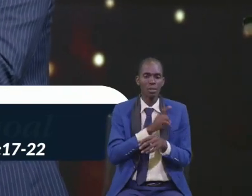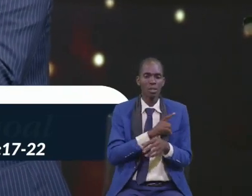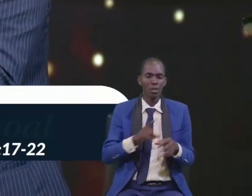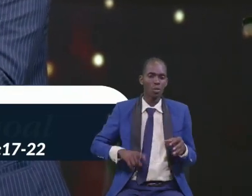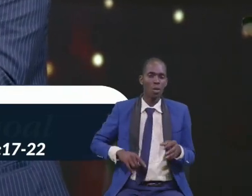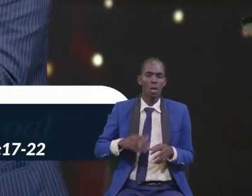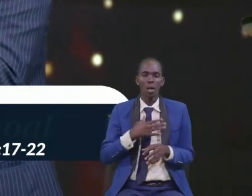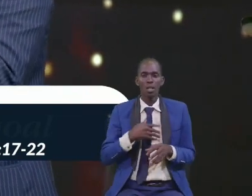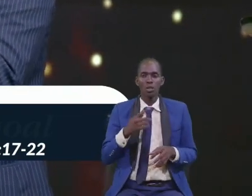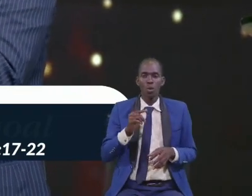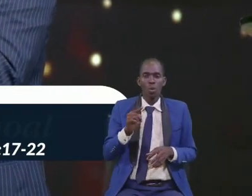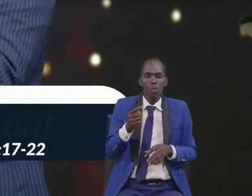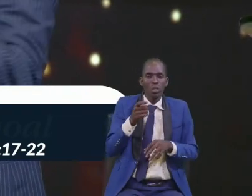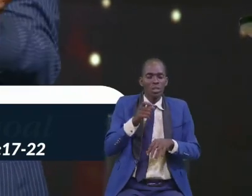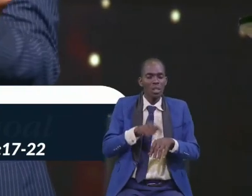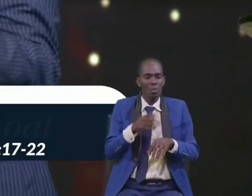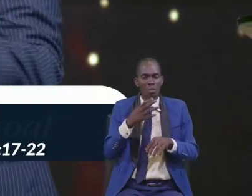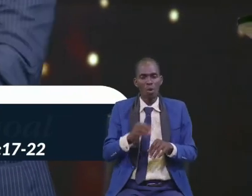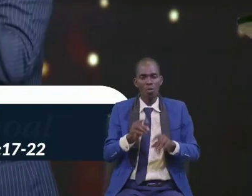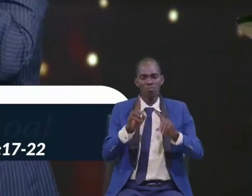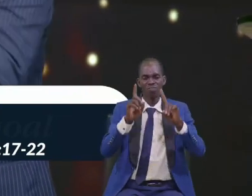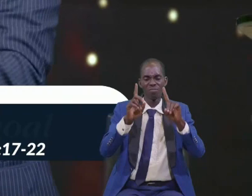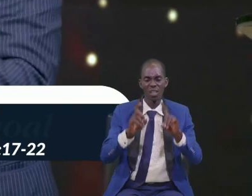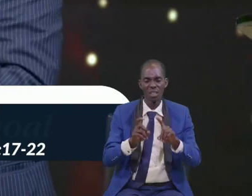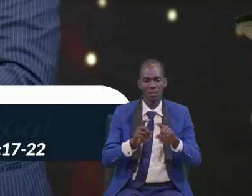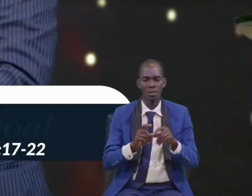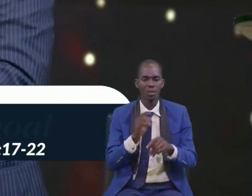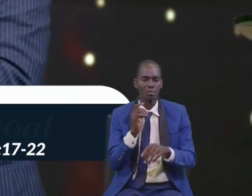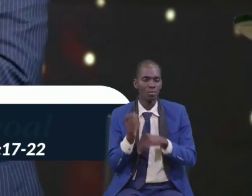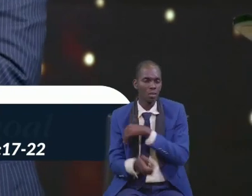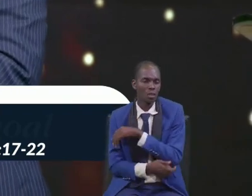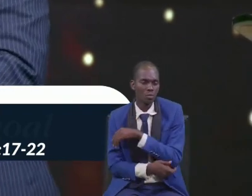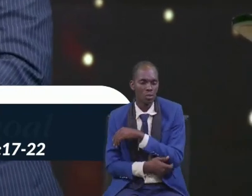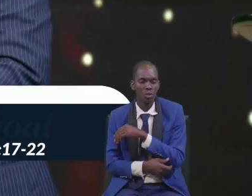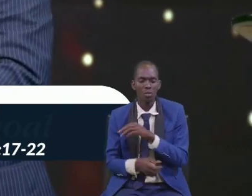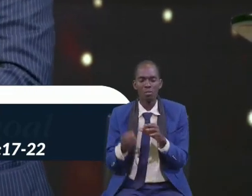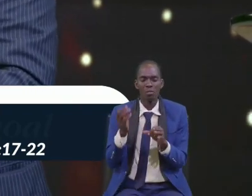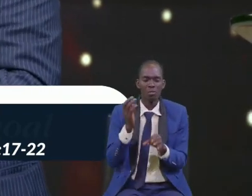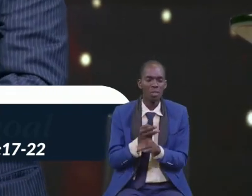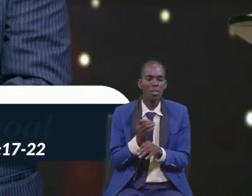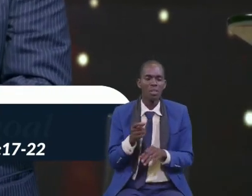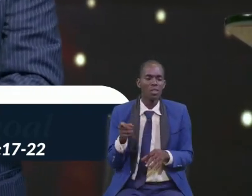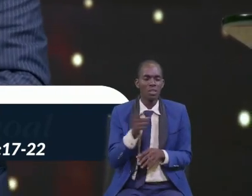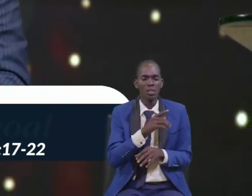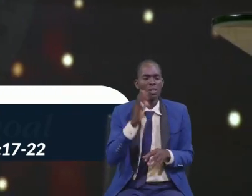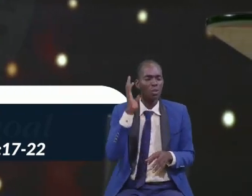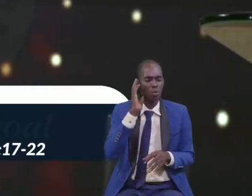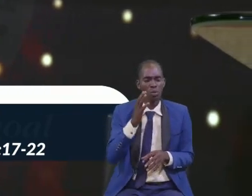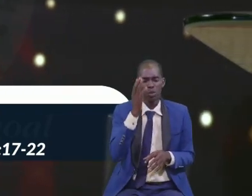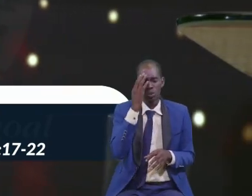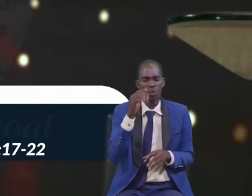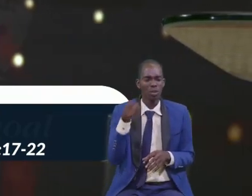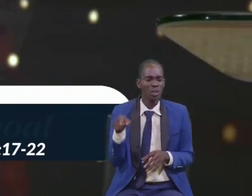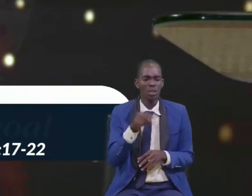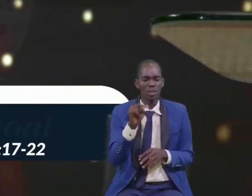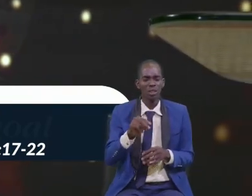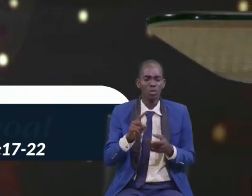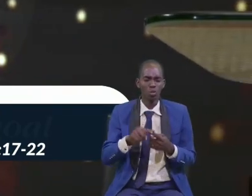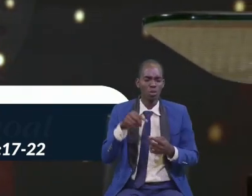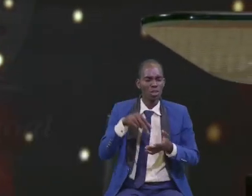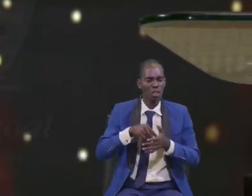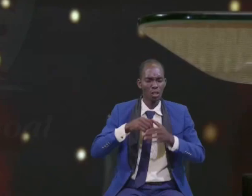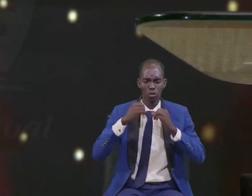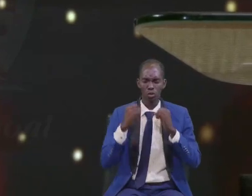time of trial, temptation, test, they remain firm until the very end, until